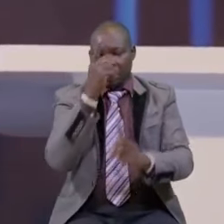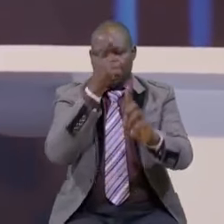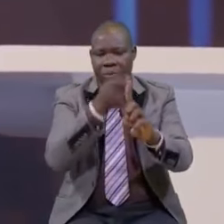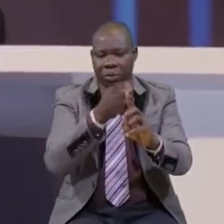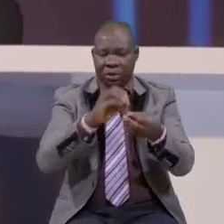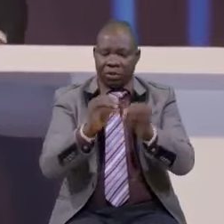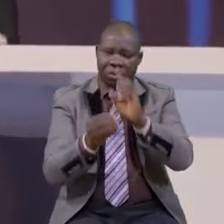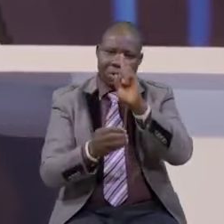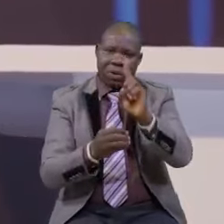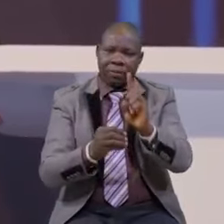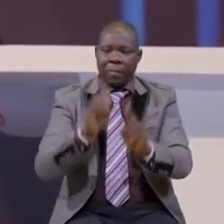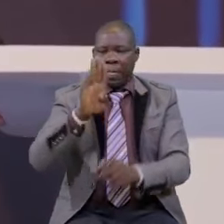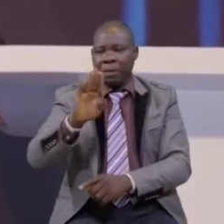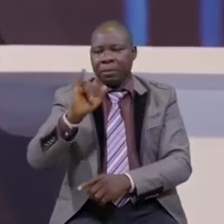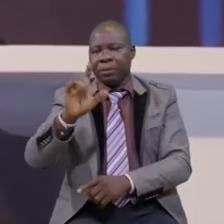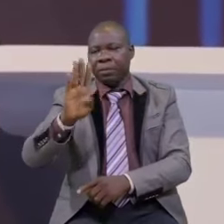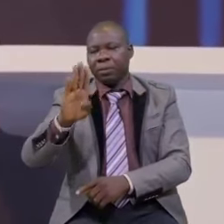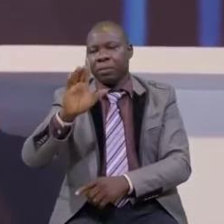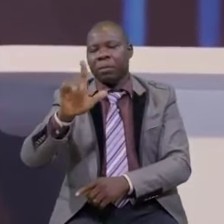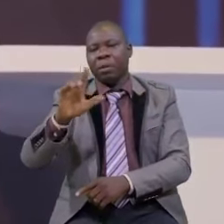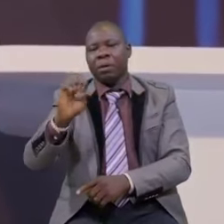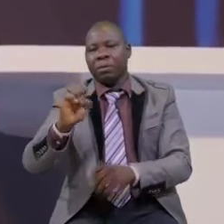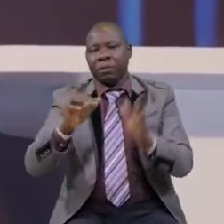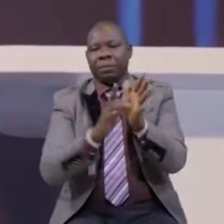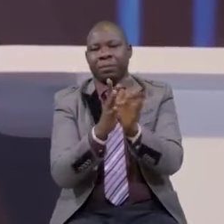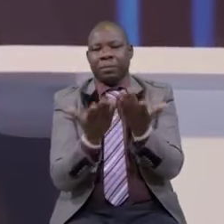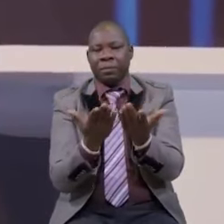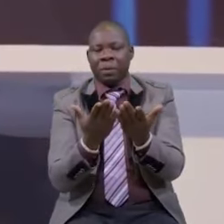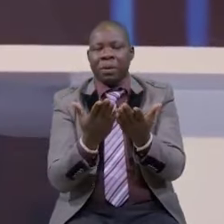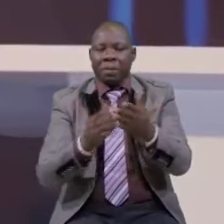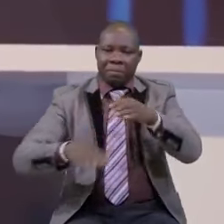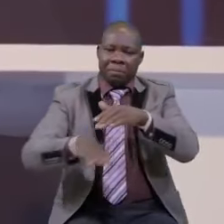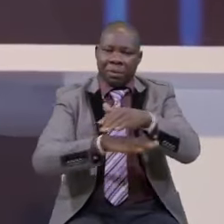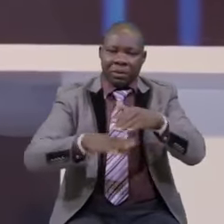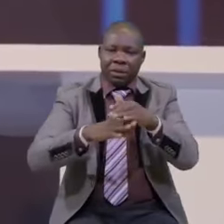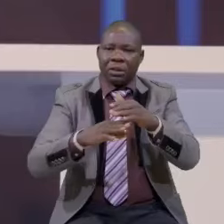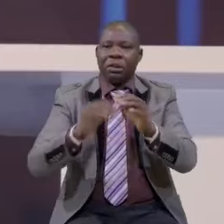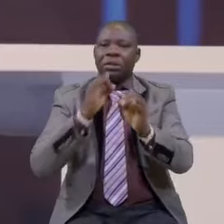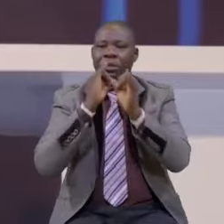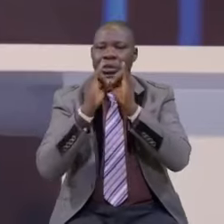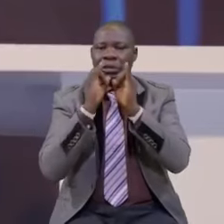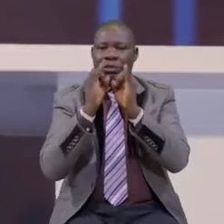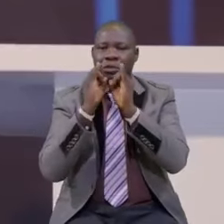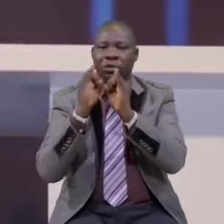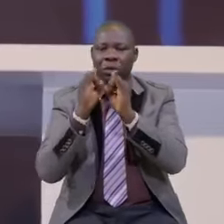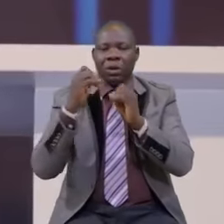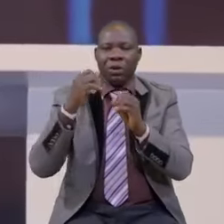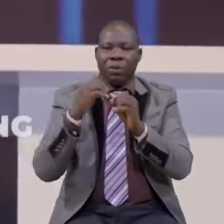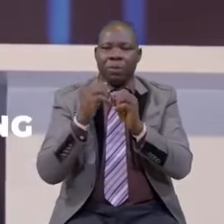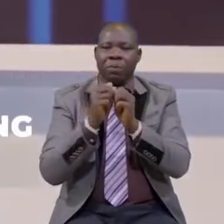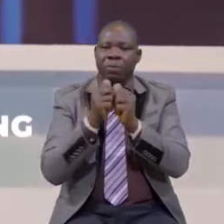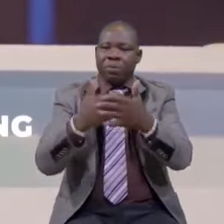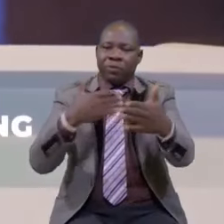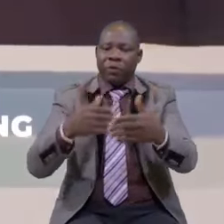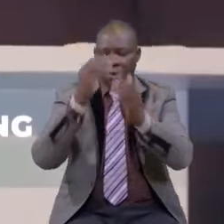Bible. Basic instruction before leaving earth. Bible. Bible, as you look at